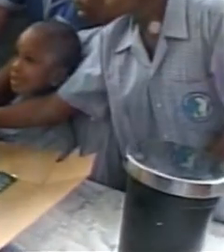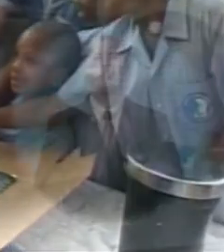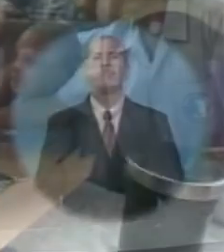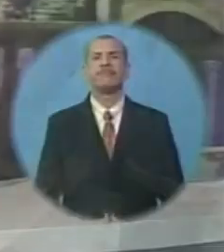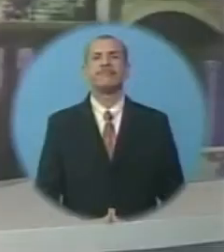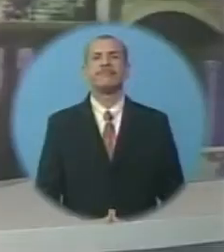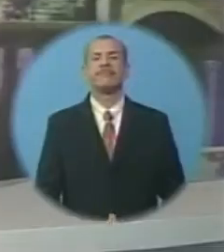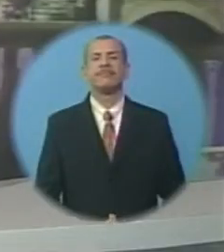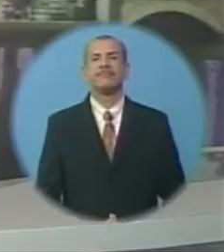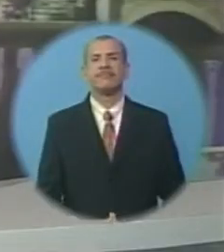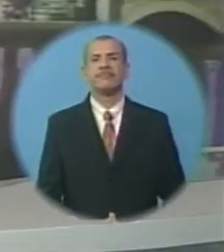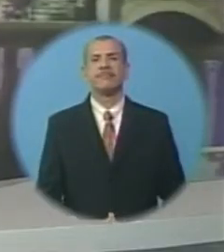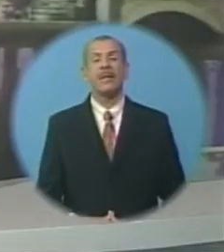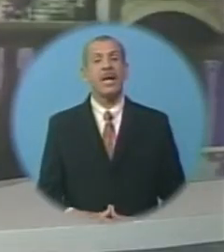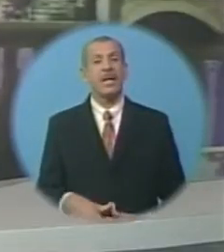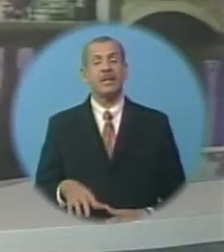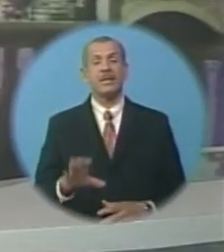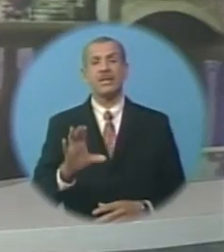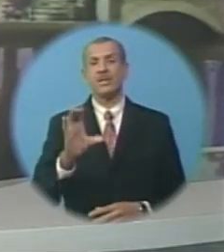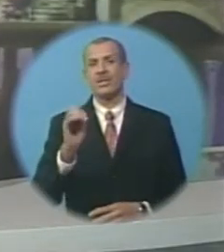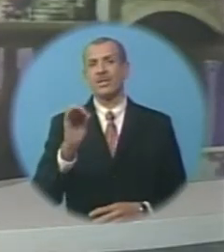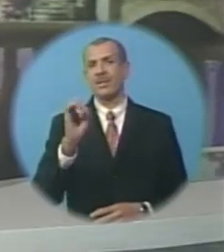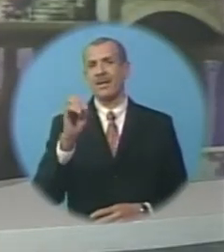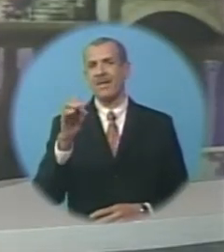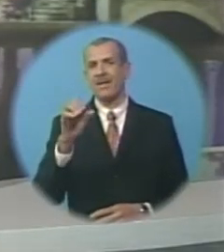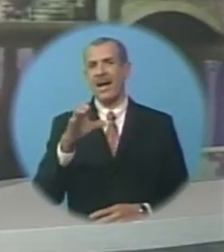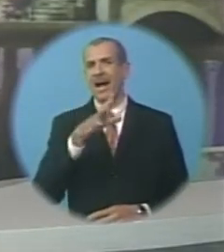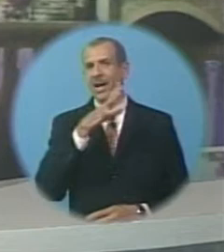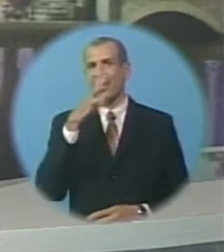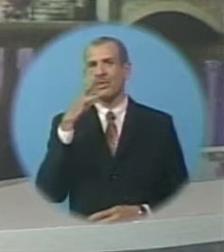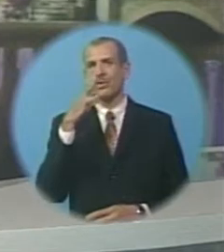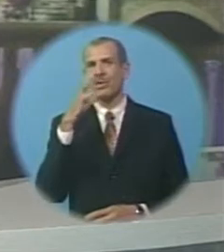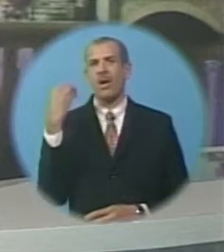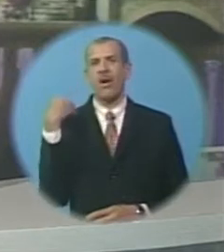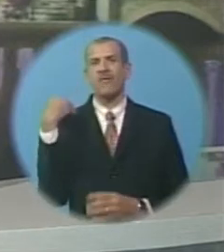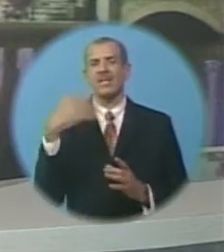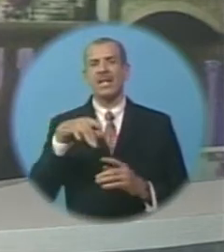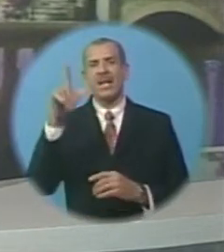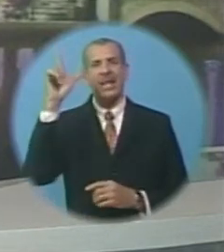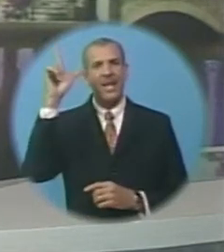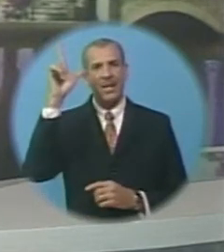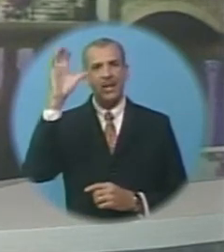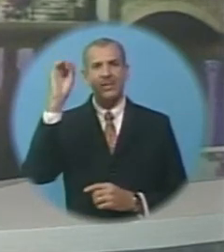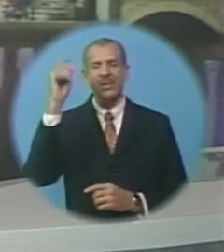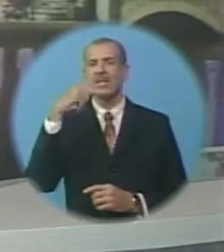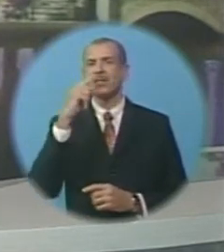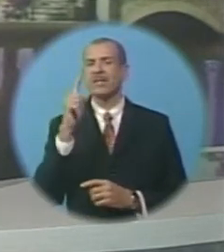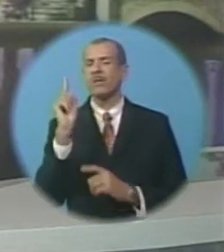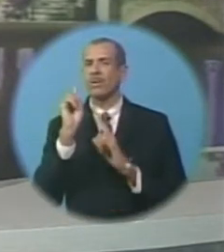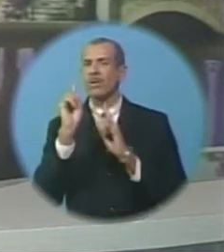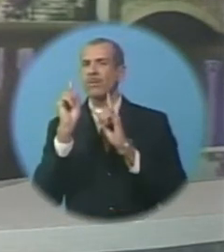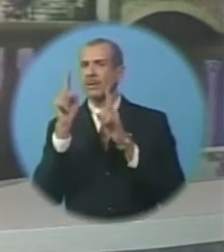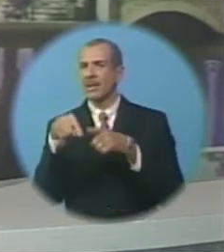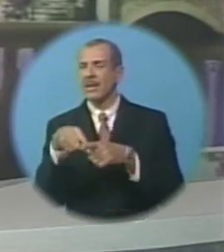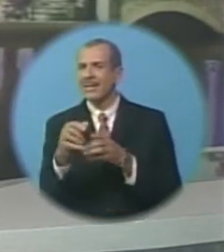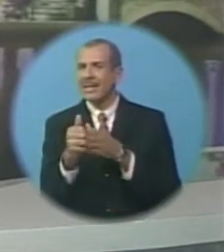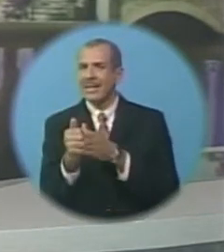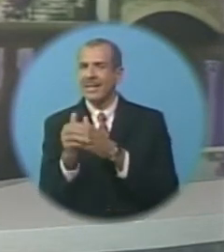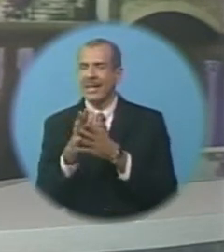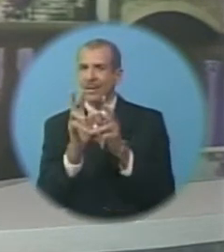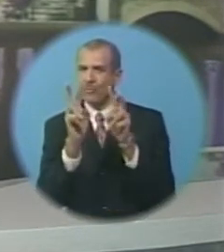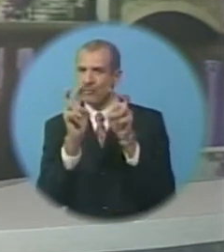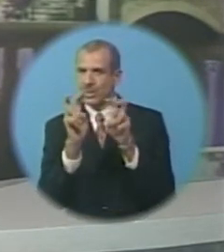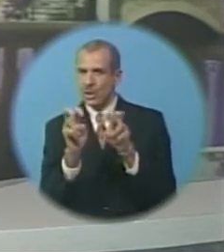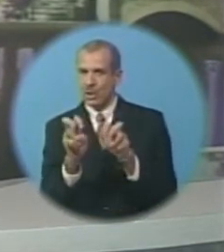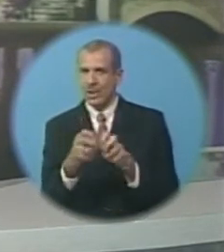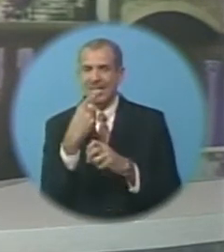News. Chief Agricultural Officer Lennox Chandler says the ministry will be returning to the fore as a leader in research.